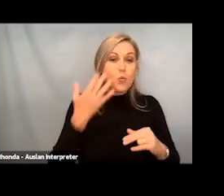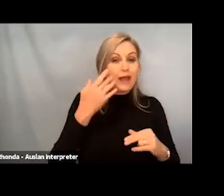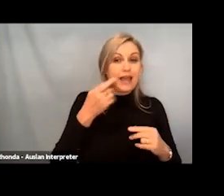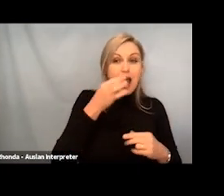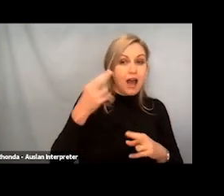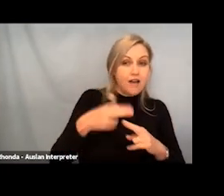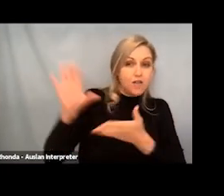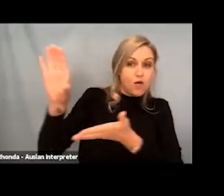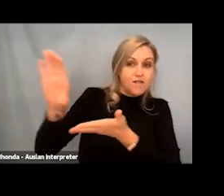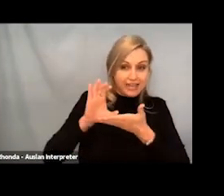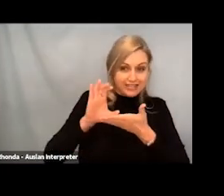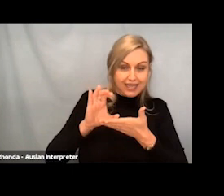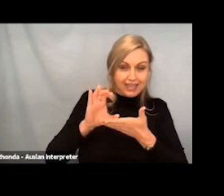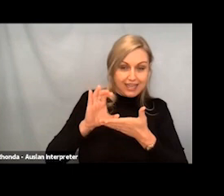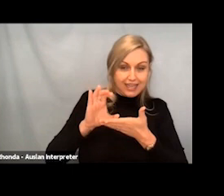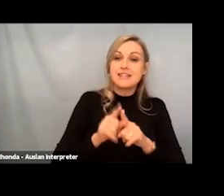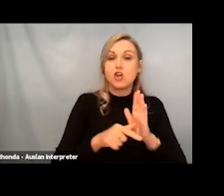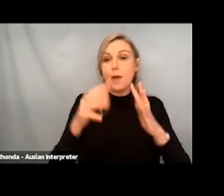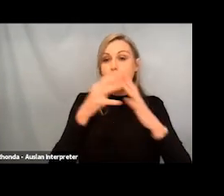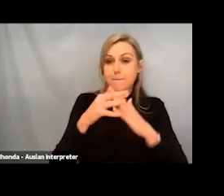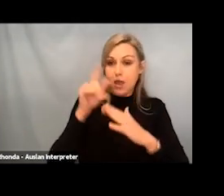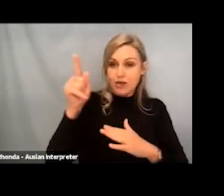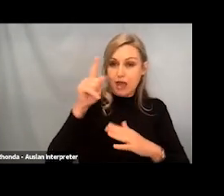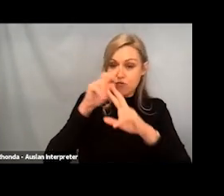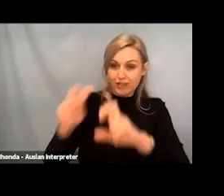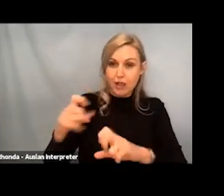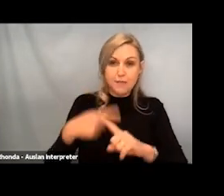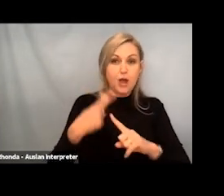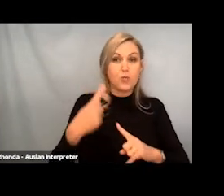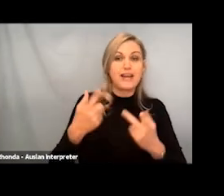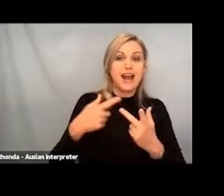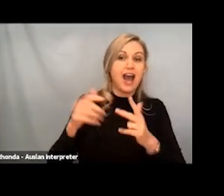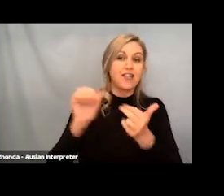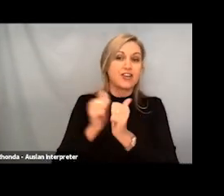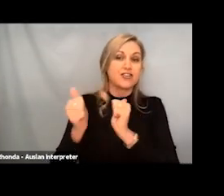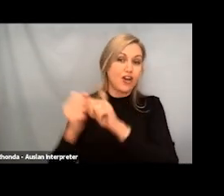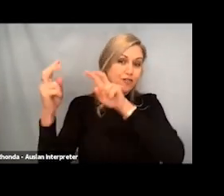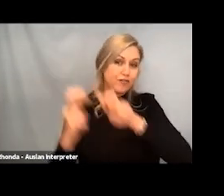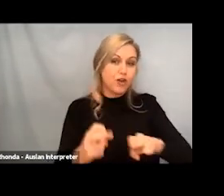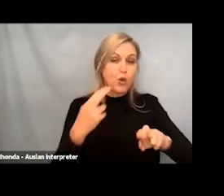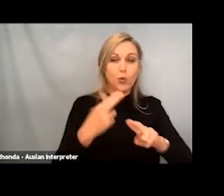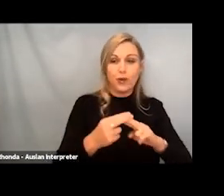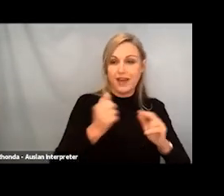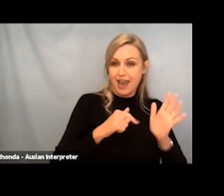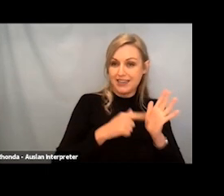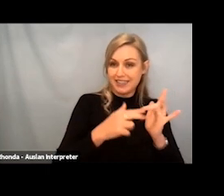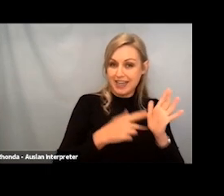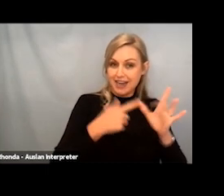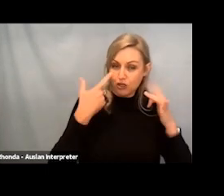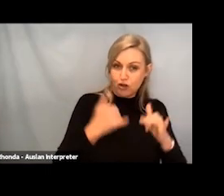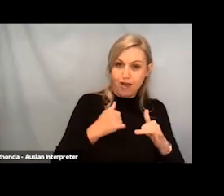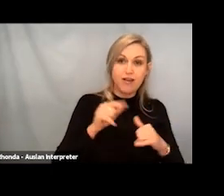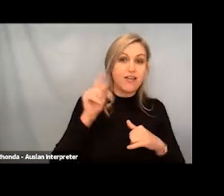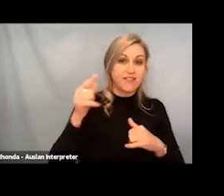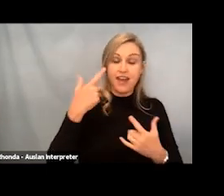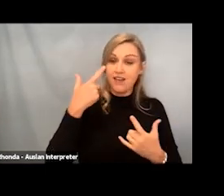trial, some researchers in the USA, including one of our co-investigators on the TINA trial, Steve Shoptower, have found